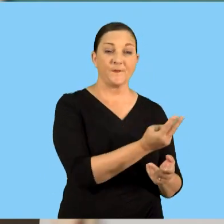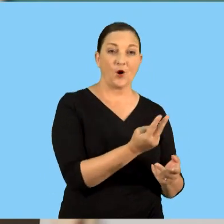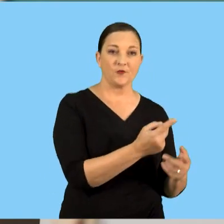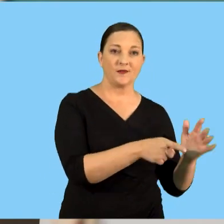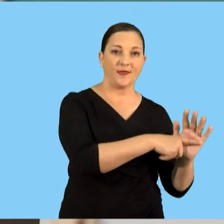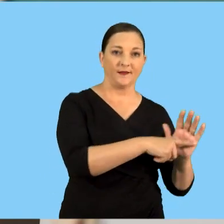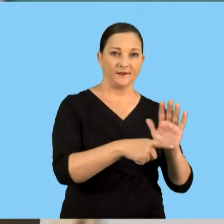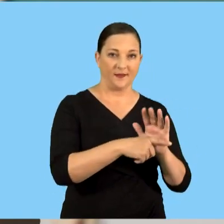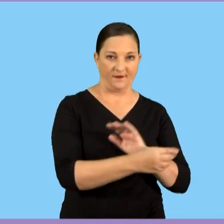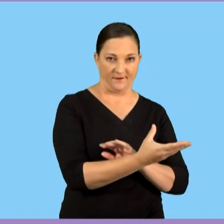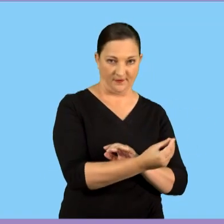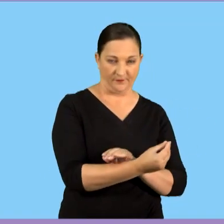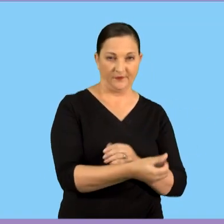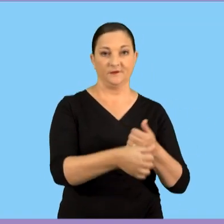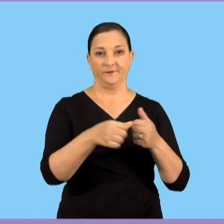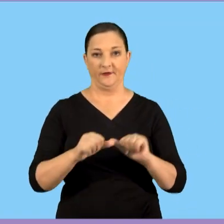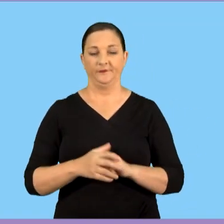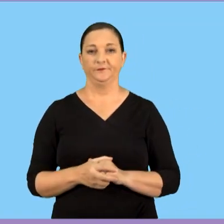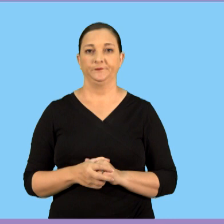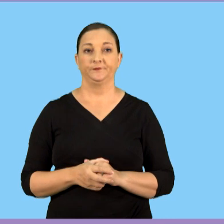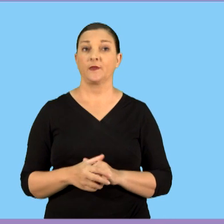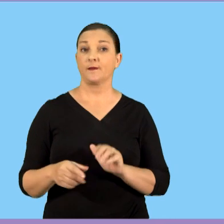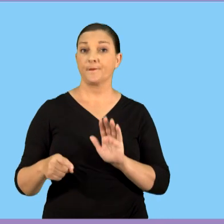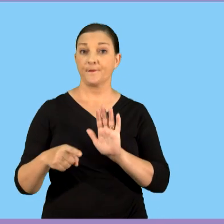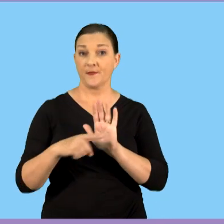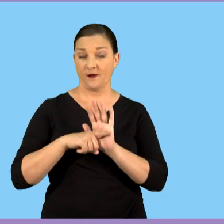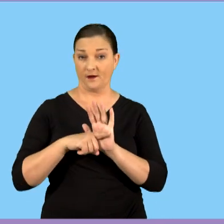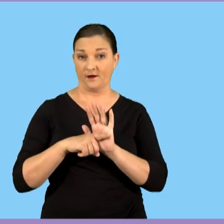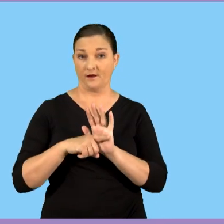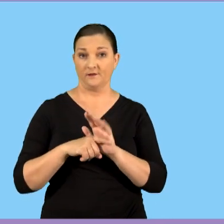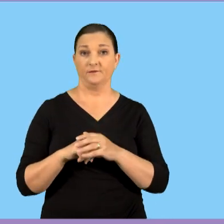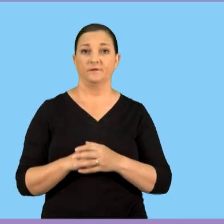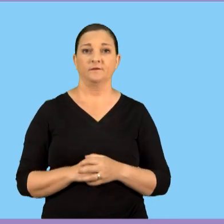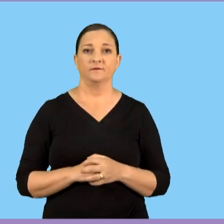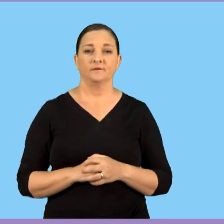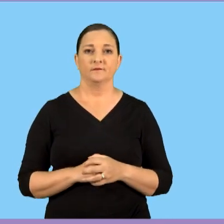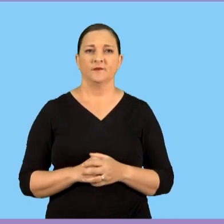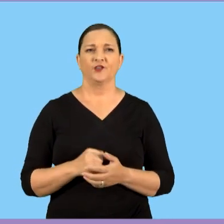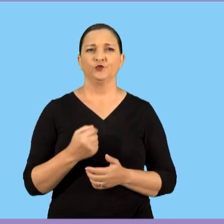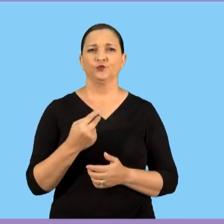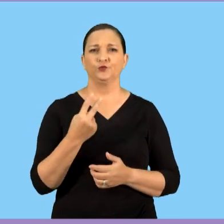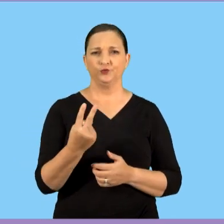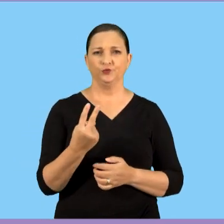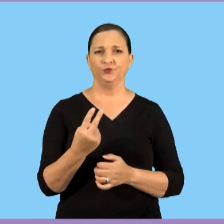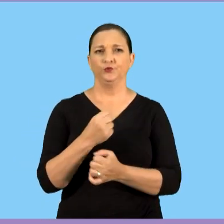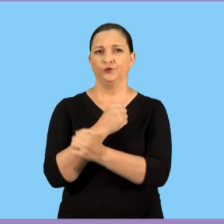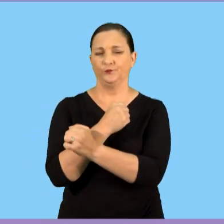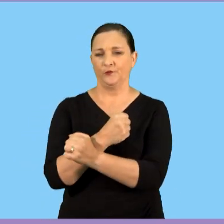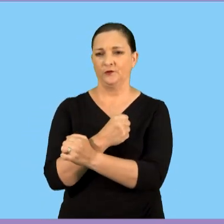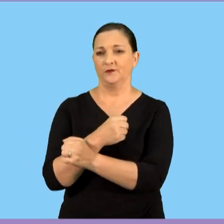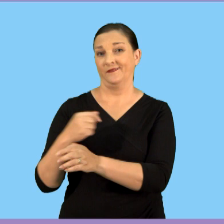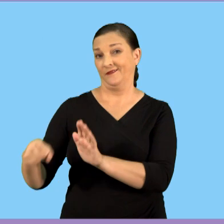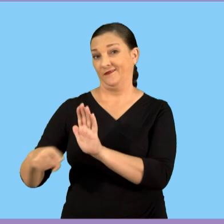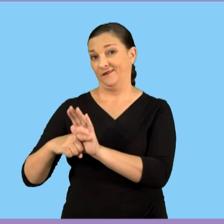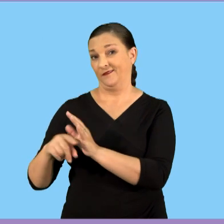negative numbers. Then minus, and we are going to be working with that 2